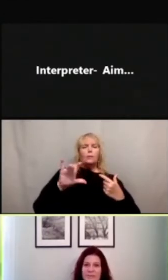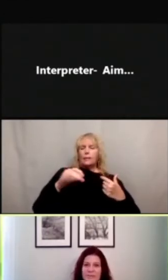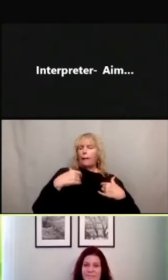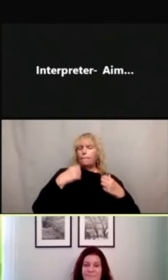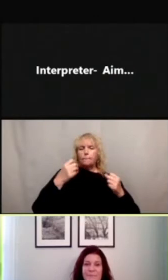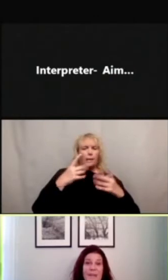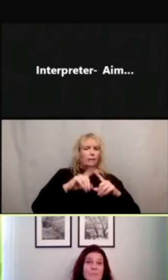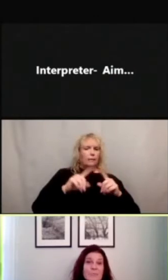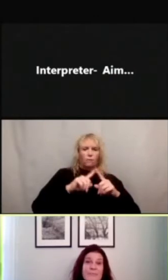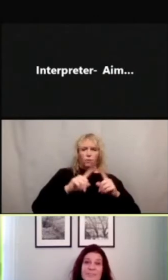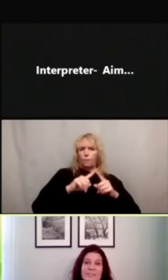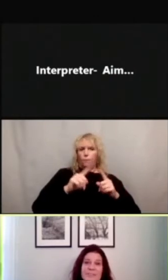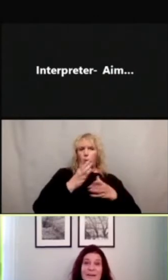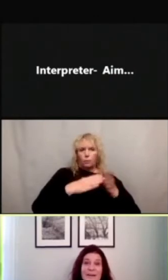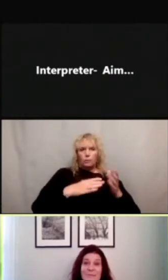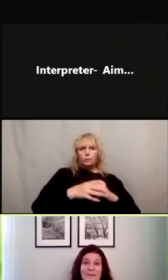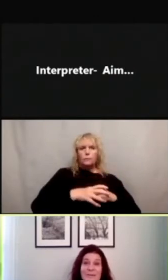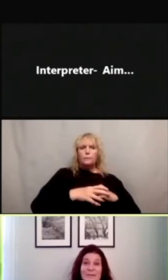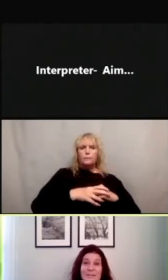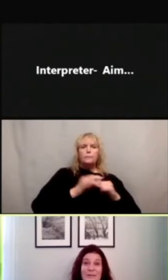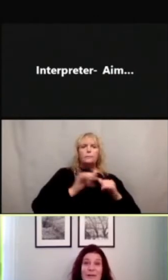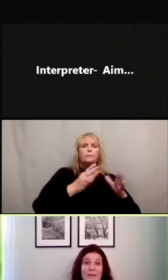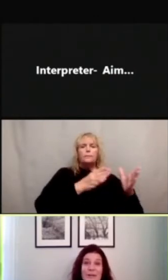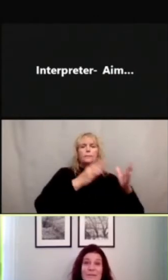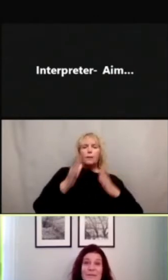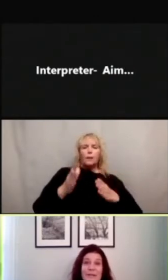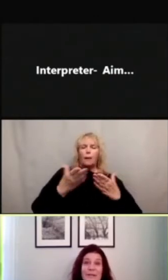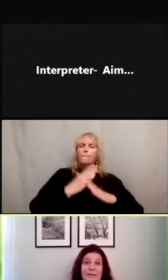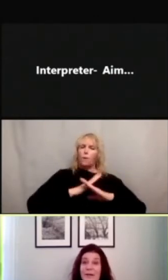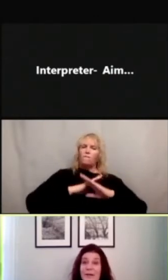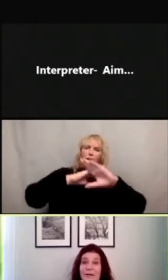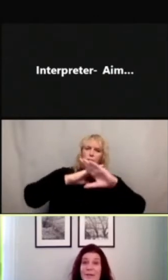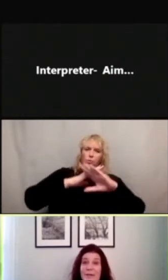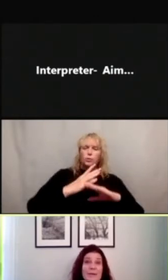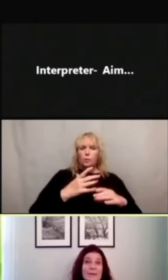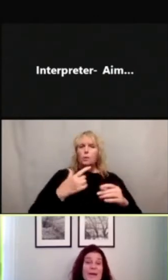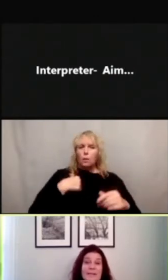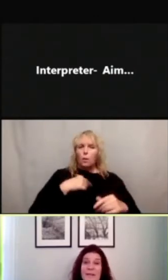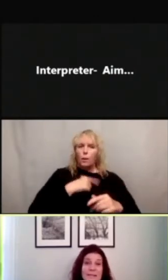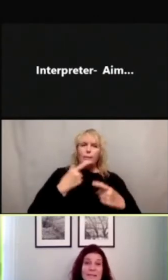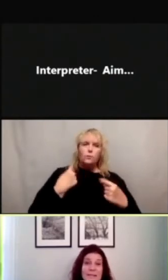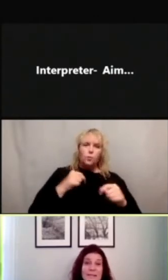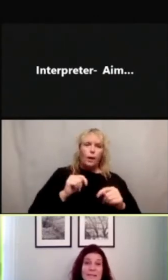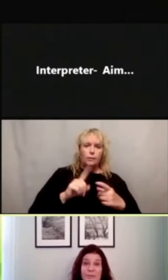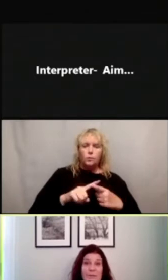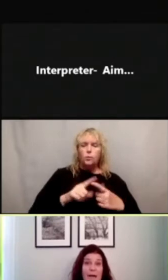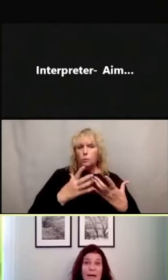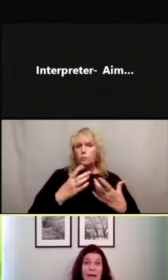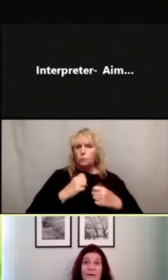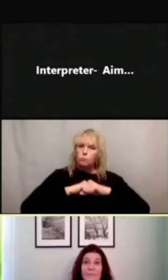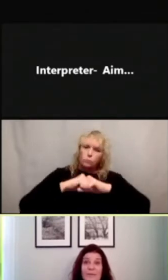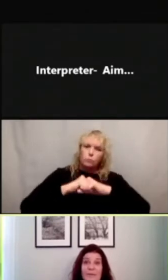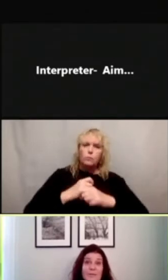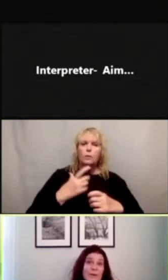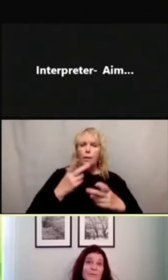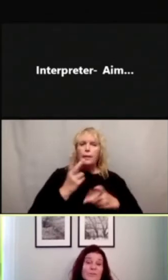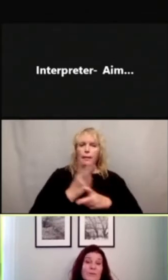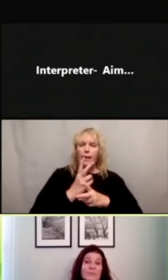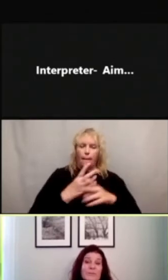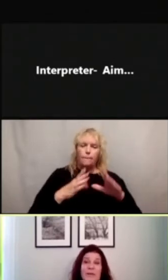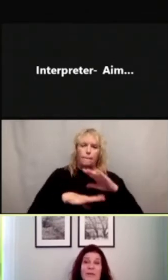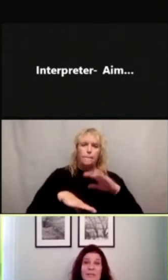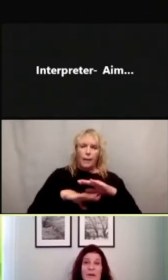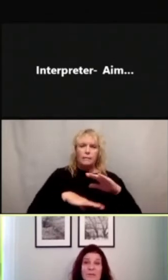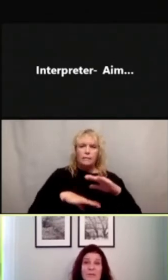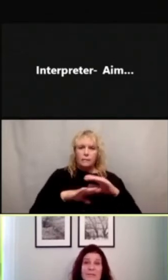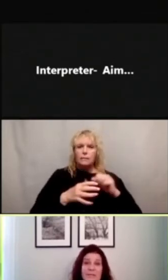system works. Prevention also is another area we spend a lot of time on, and we keep it as basic as possible. You know, there's